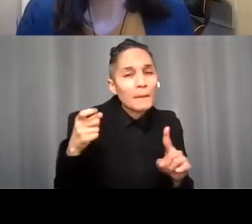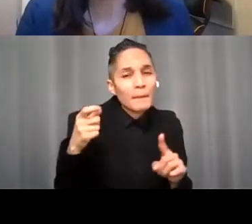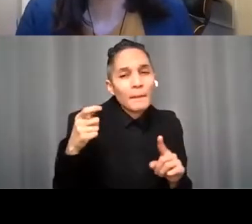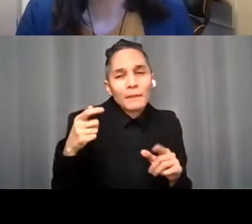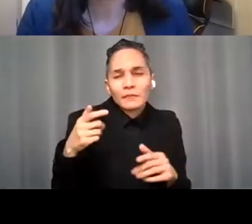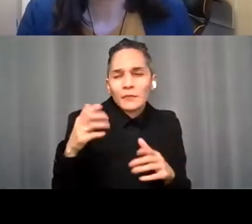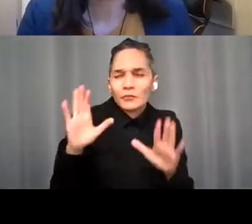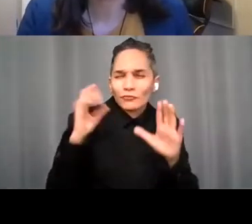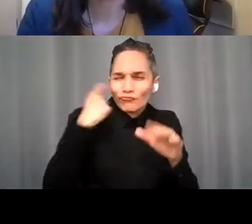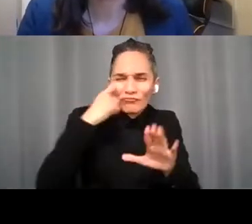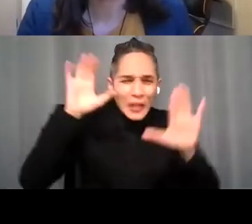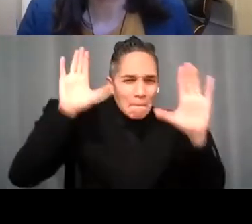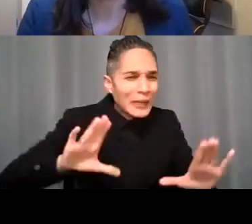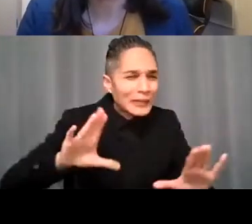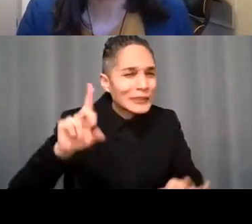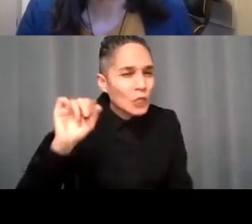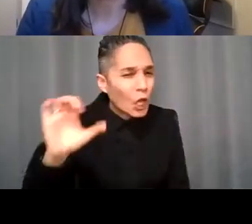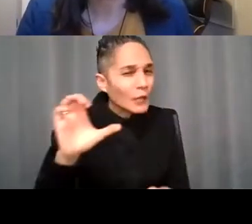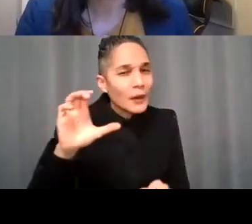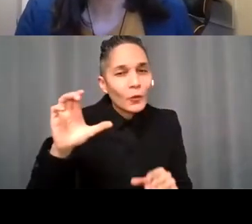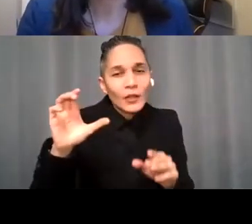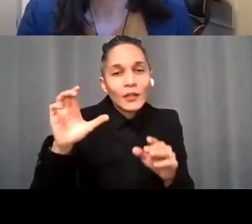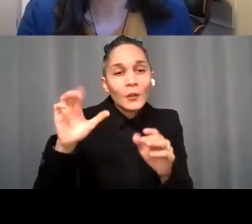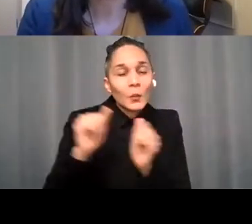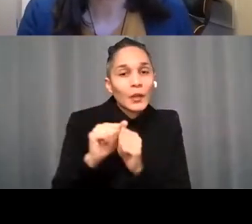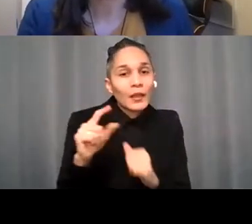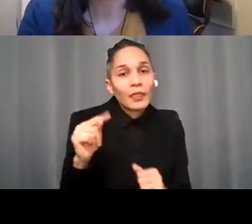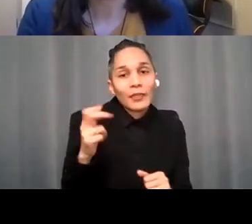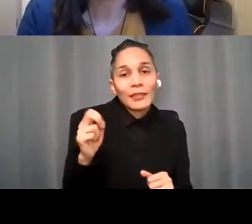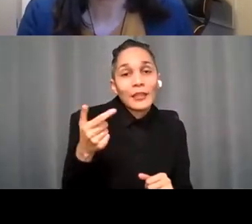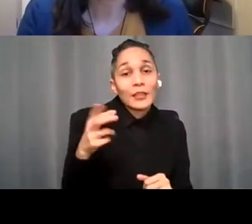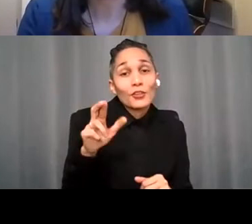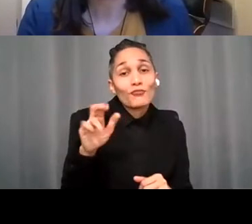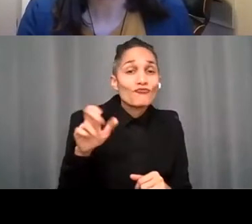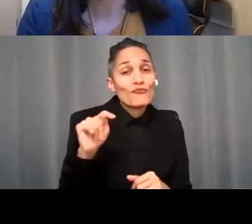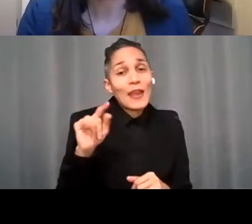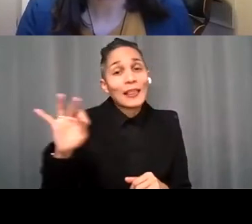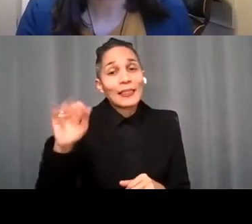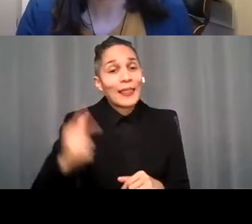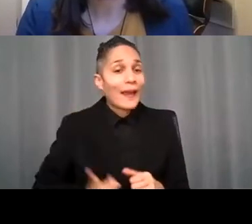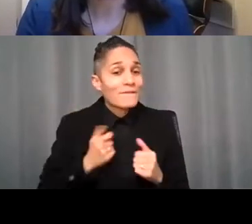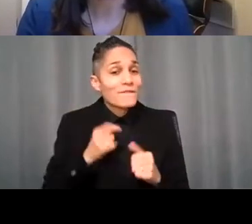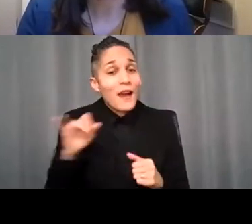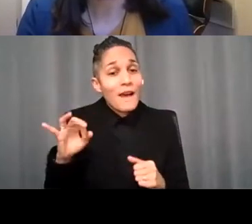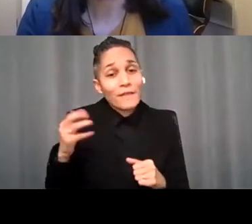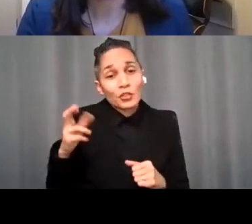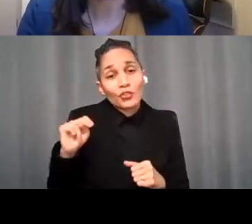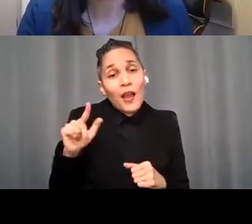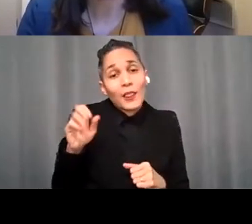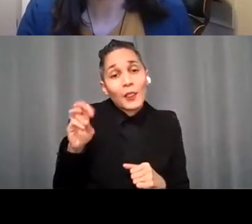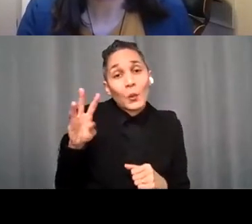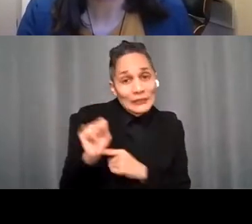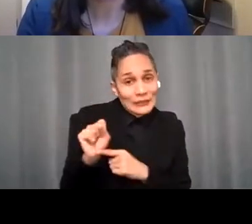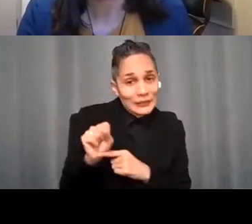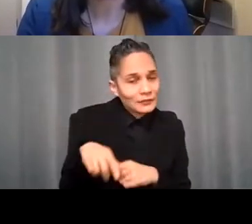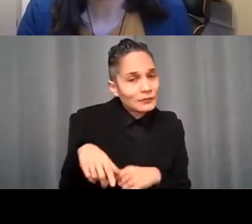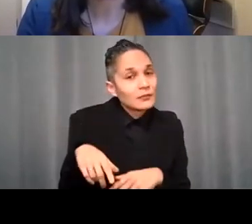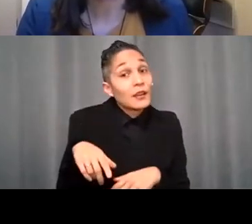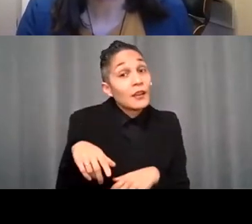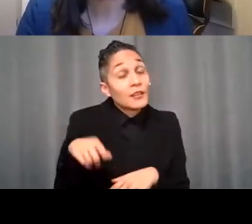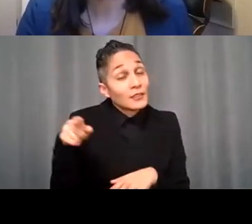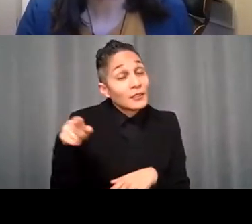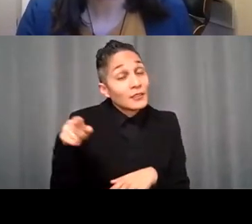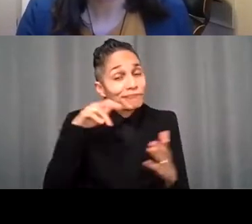that she did recently with on the great life of John Lewis. And she's looking at the history of Title